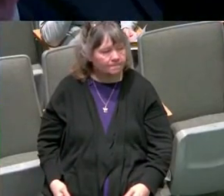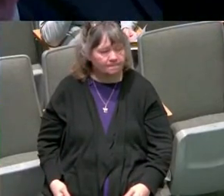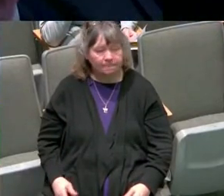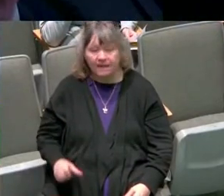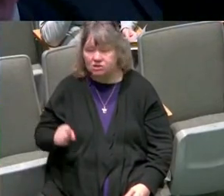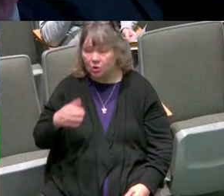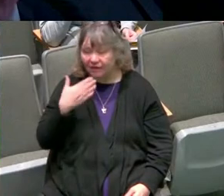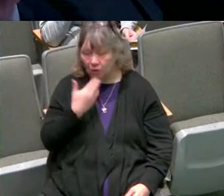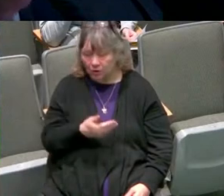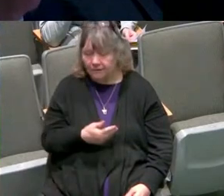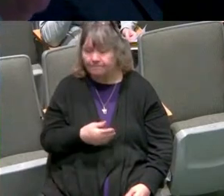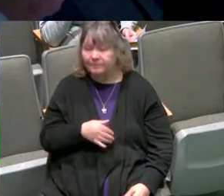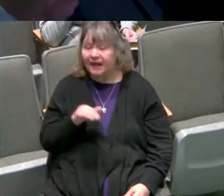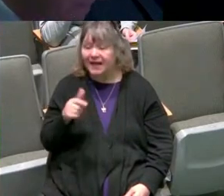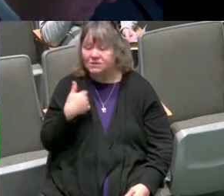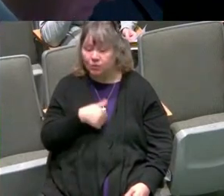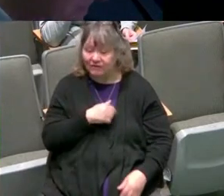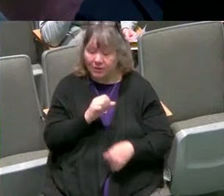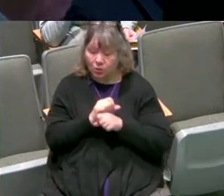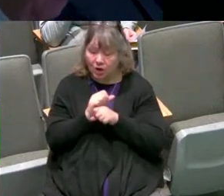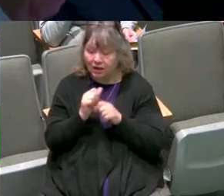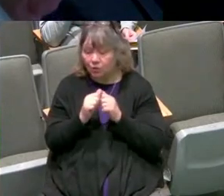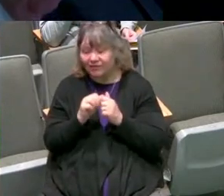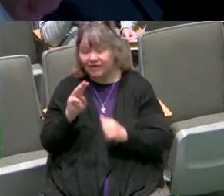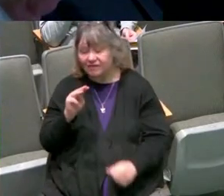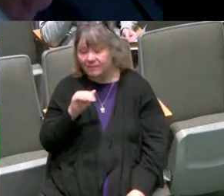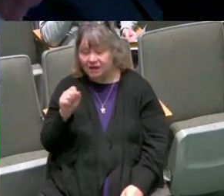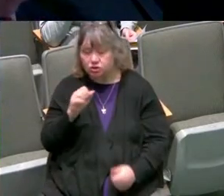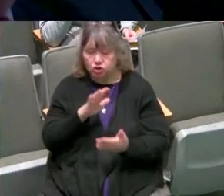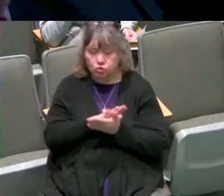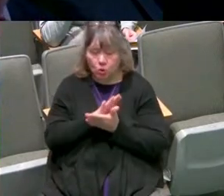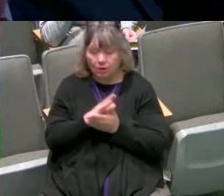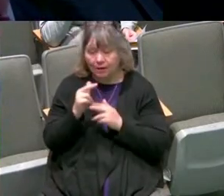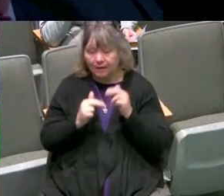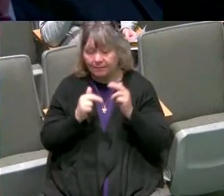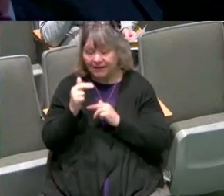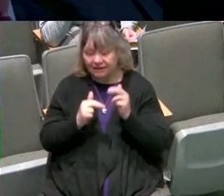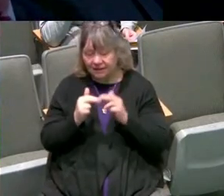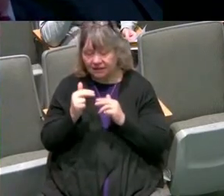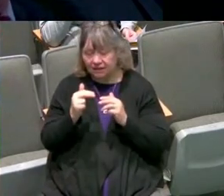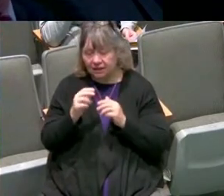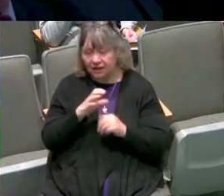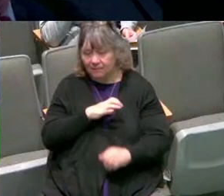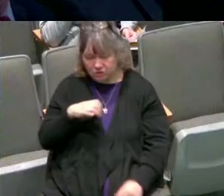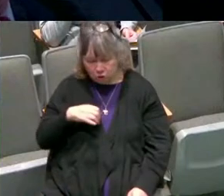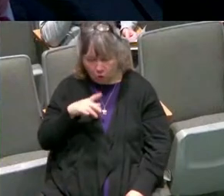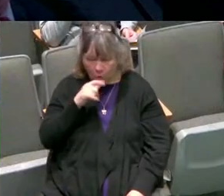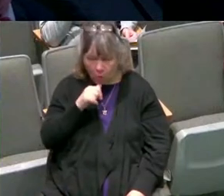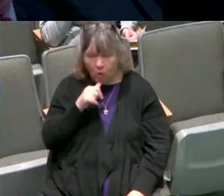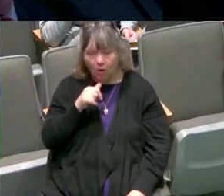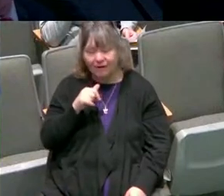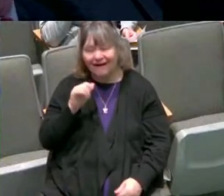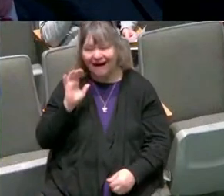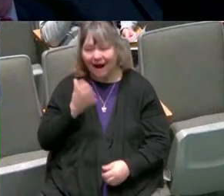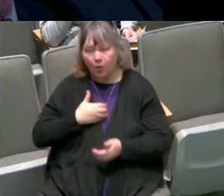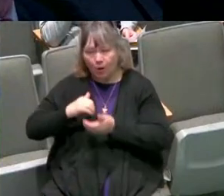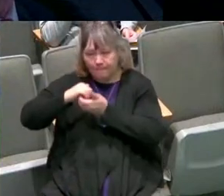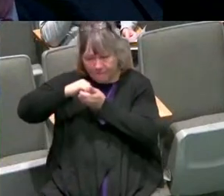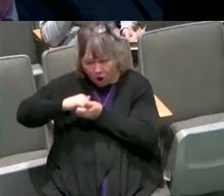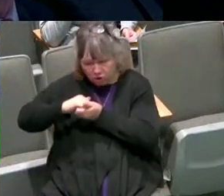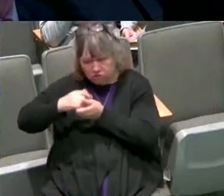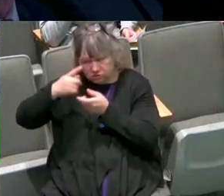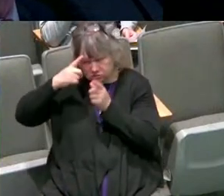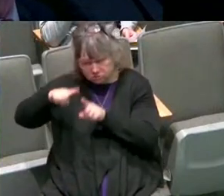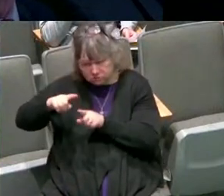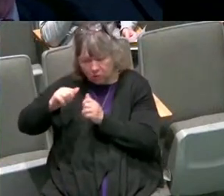so thank you as we have been working with the Massachusetts school building authority the msba who are our partners in the prod